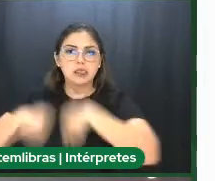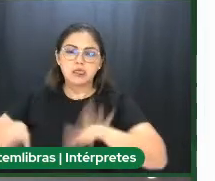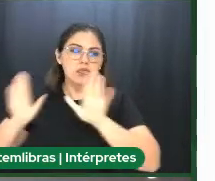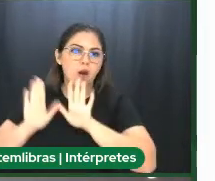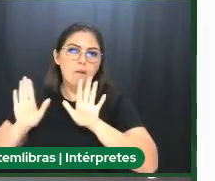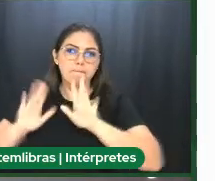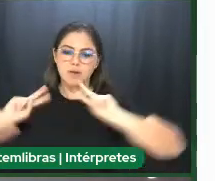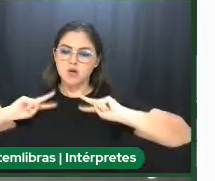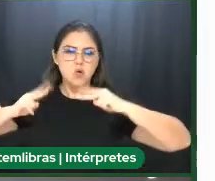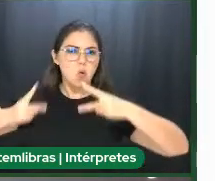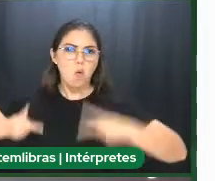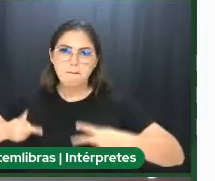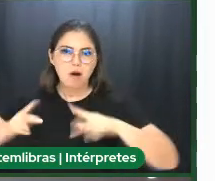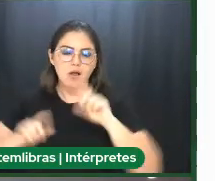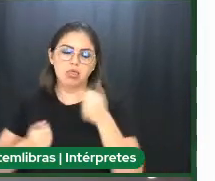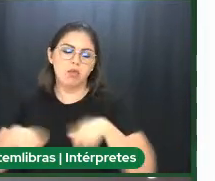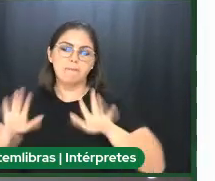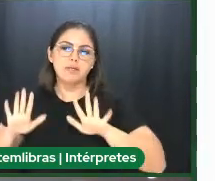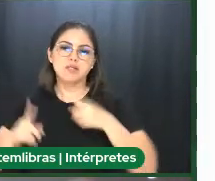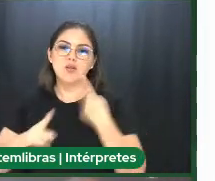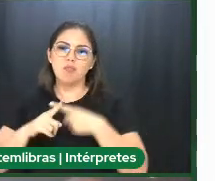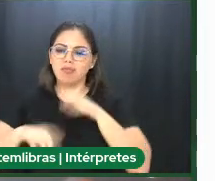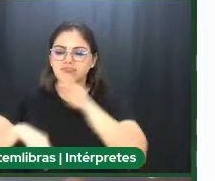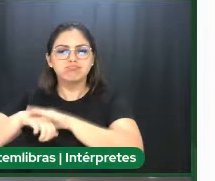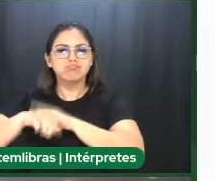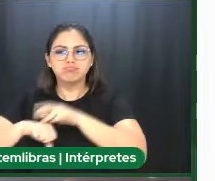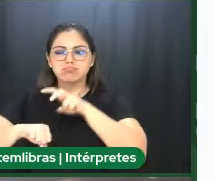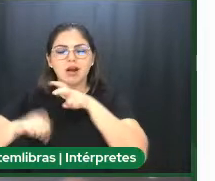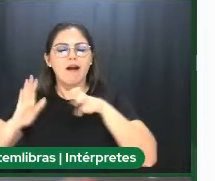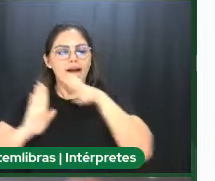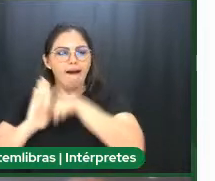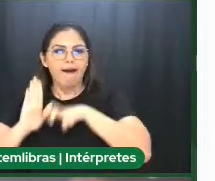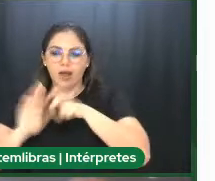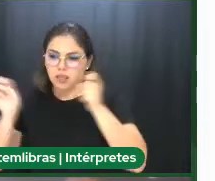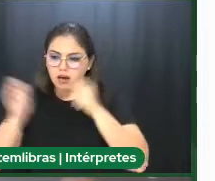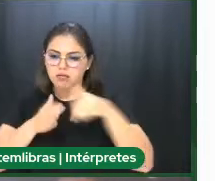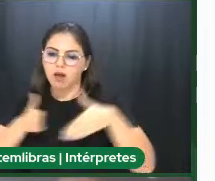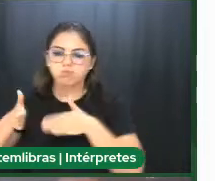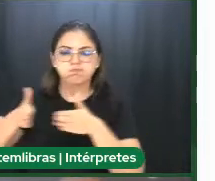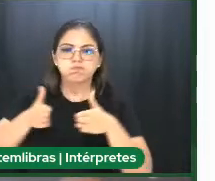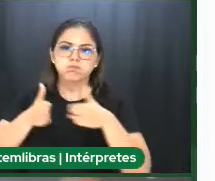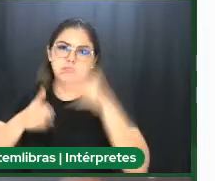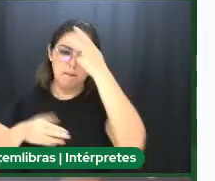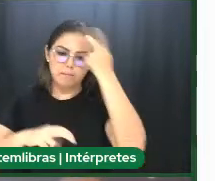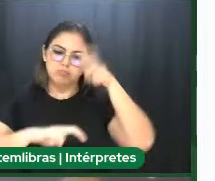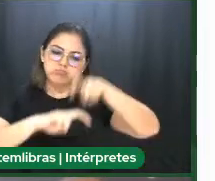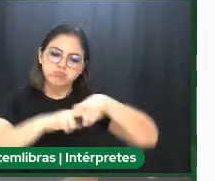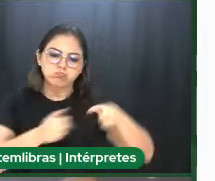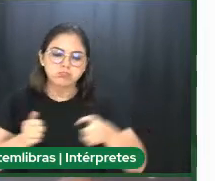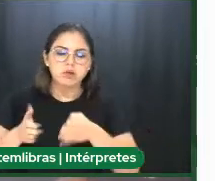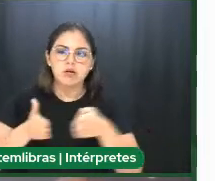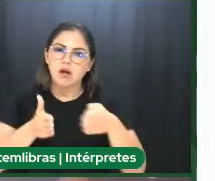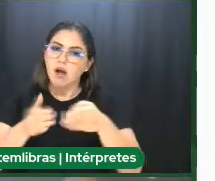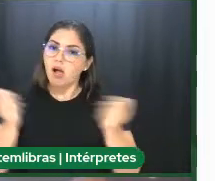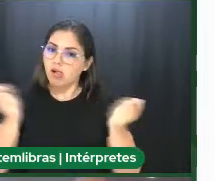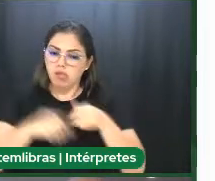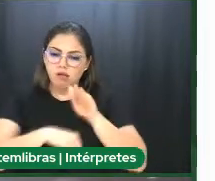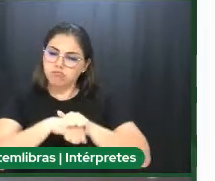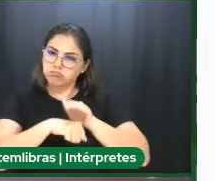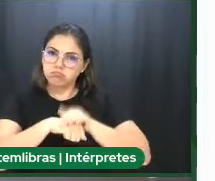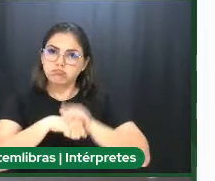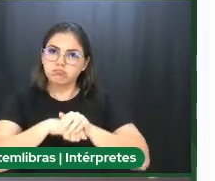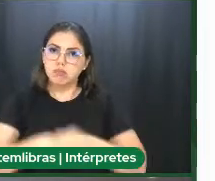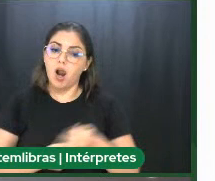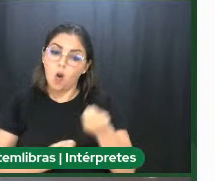and hand-powered. Users could move it themselves. They could steer it themselves. And so that led to